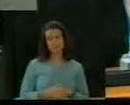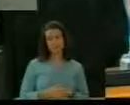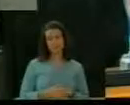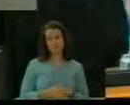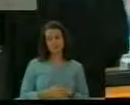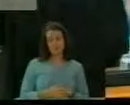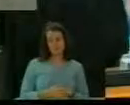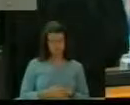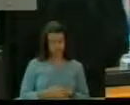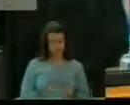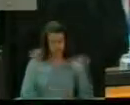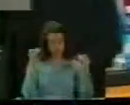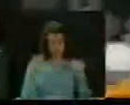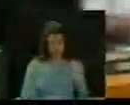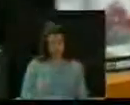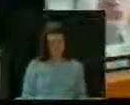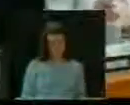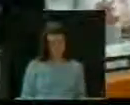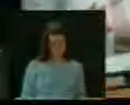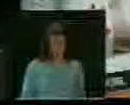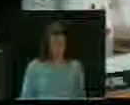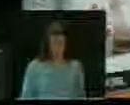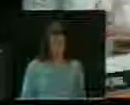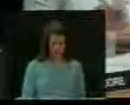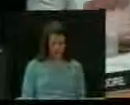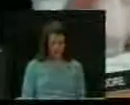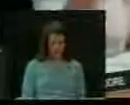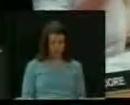no. Motion passes.